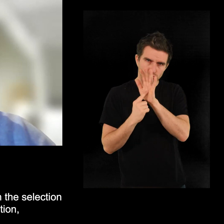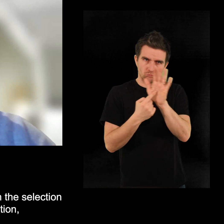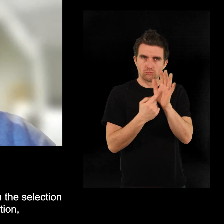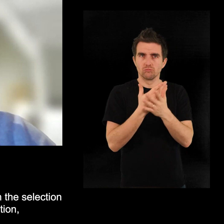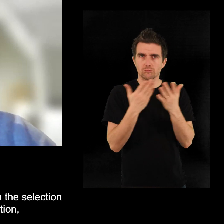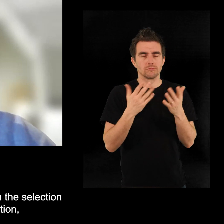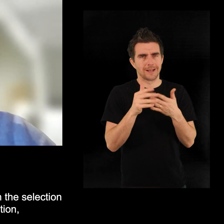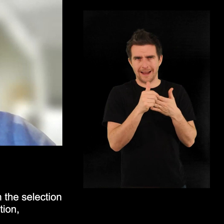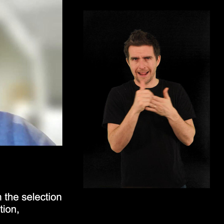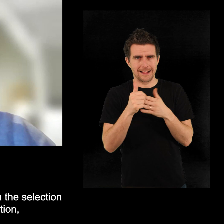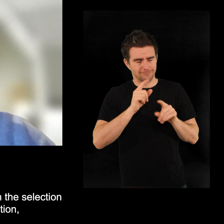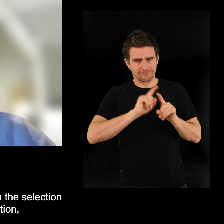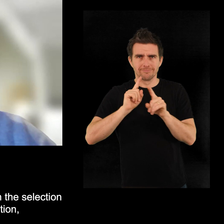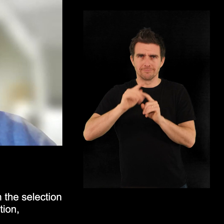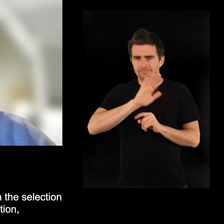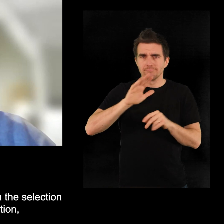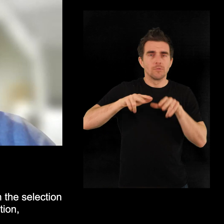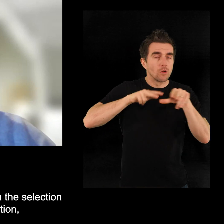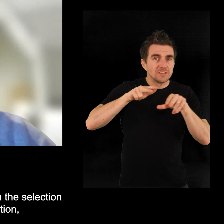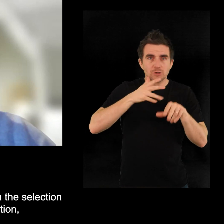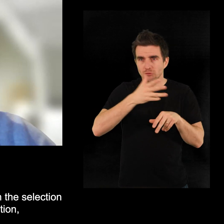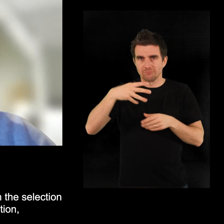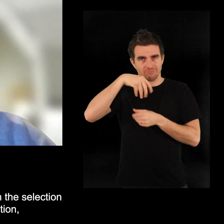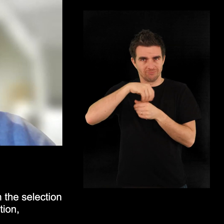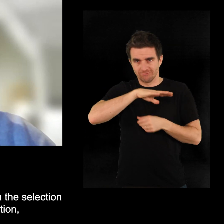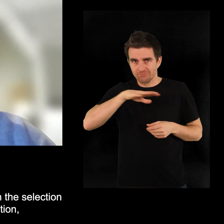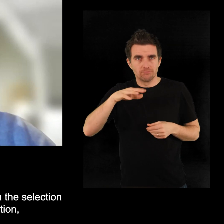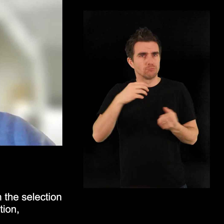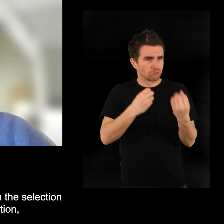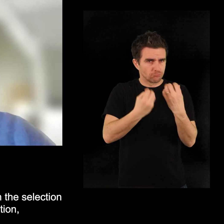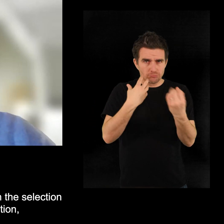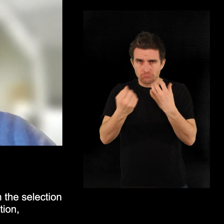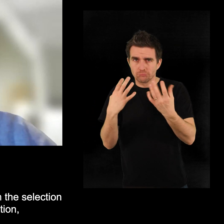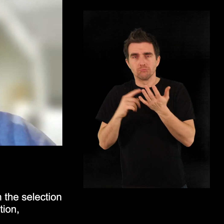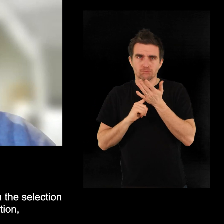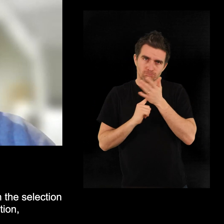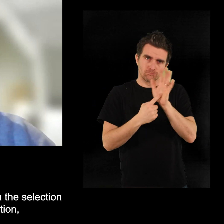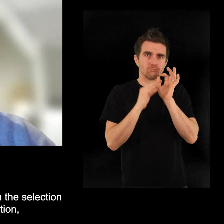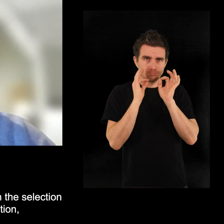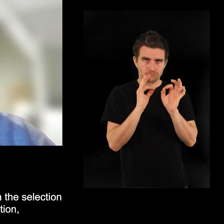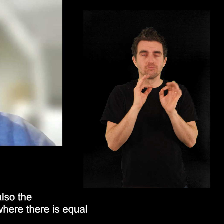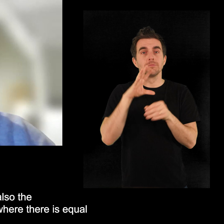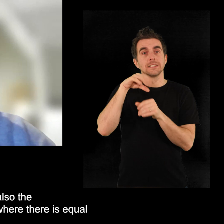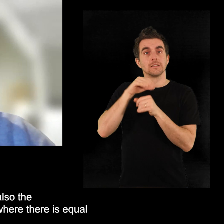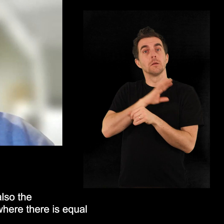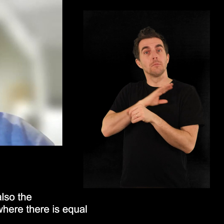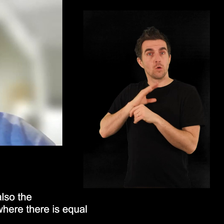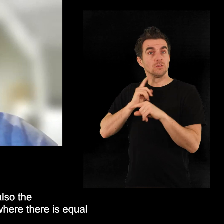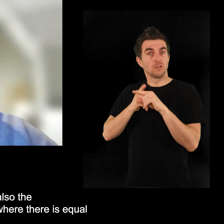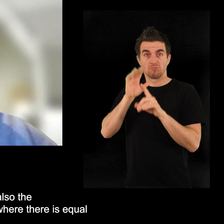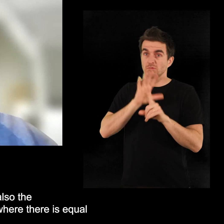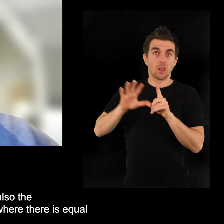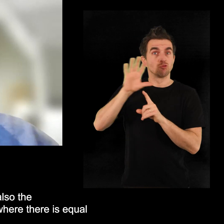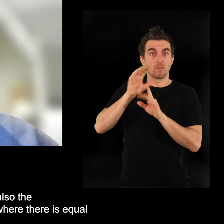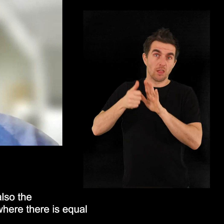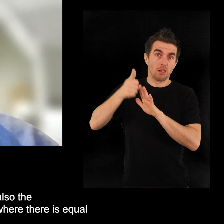is demonstrated even in the selection of leadership of the organization, both at the